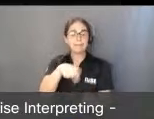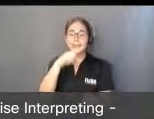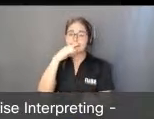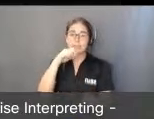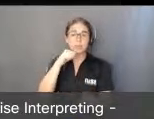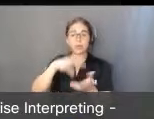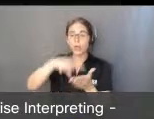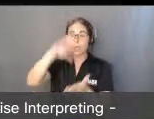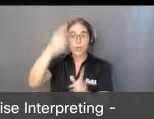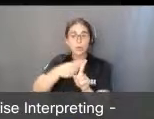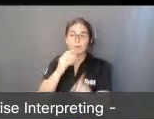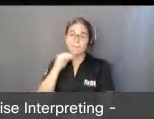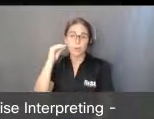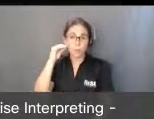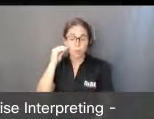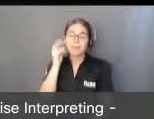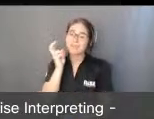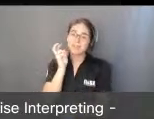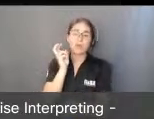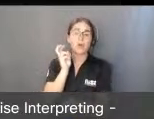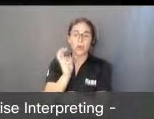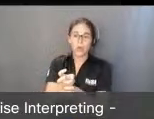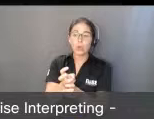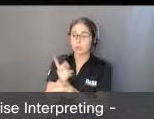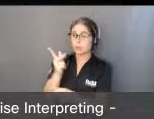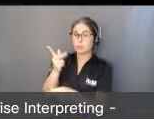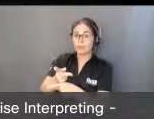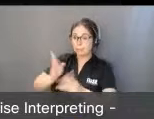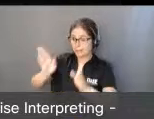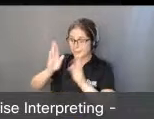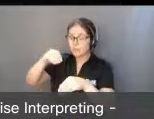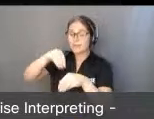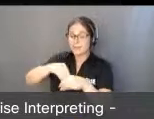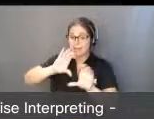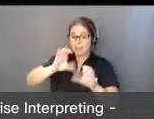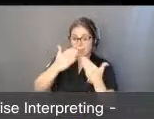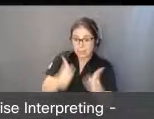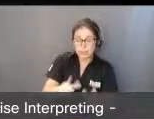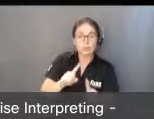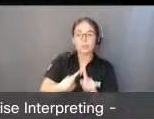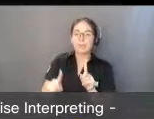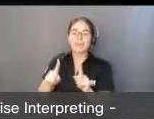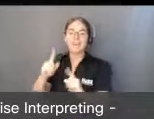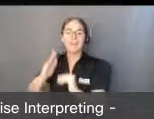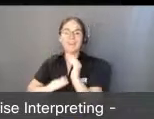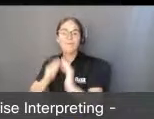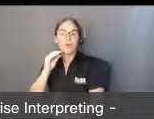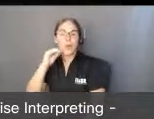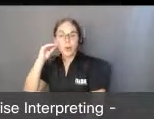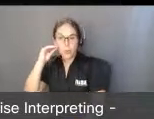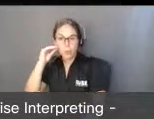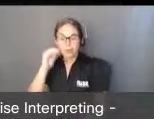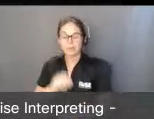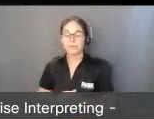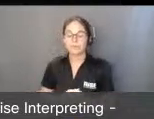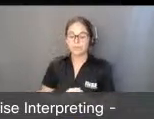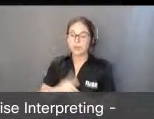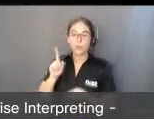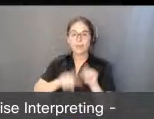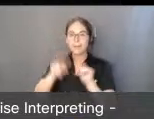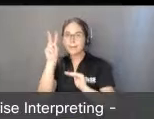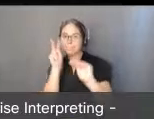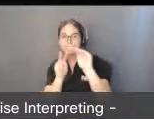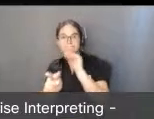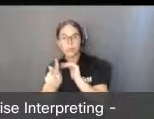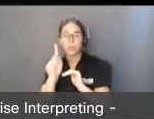it's already difficult to keep their attention in the classroom, let alone the comfort of their own home. No one can anticipate the future or how things will go within